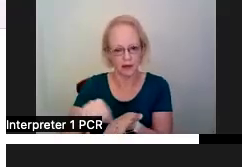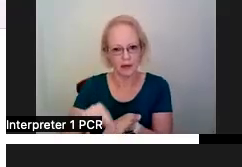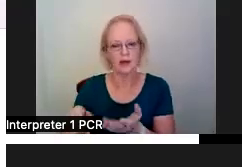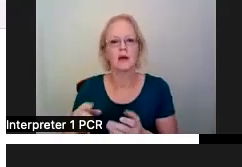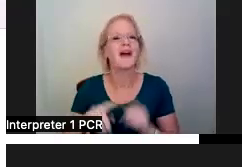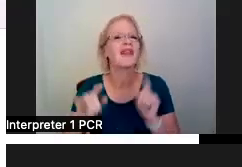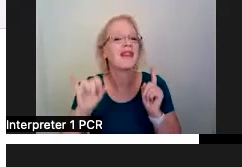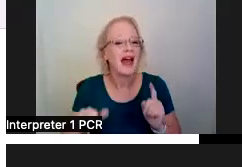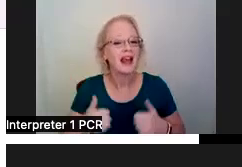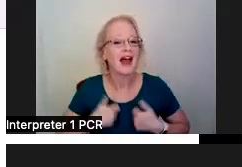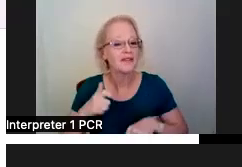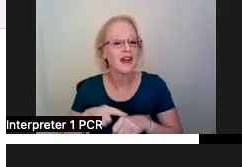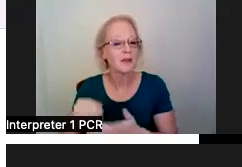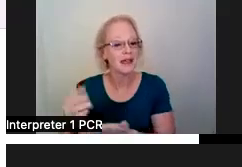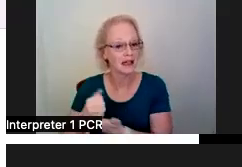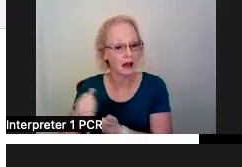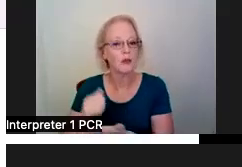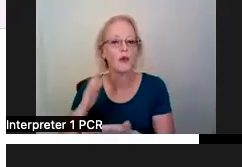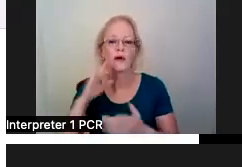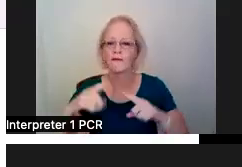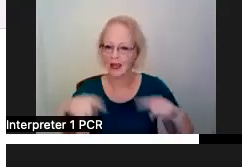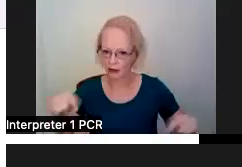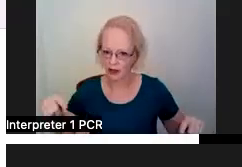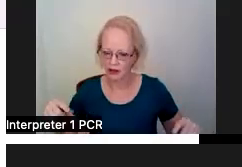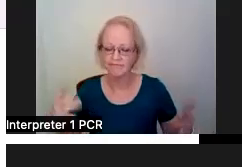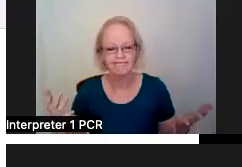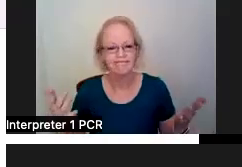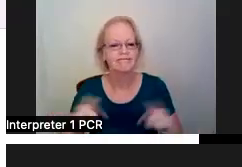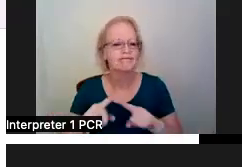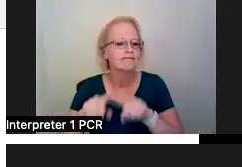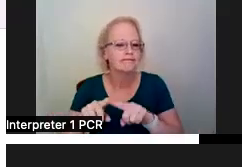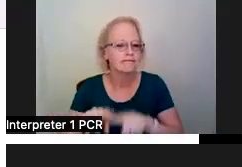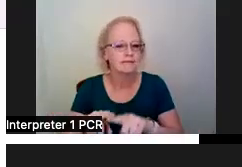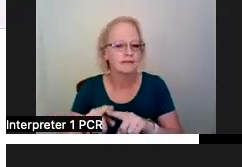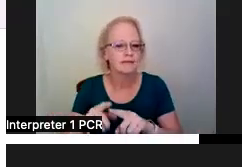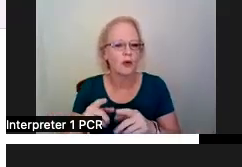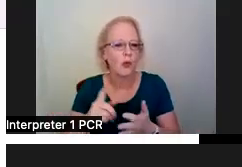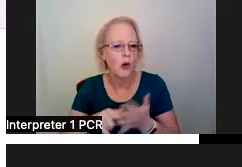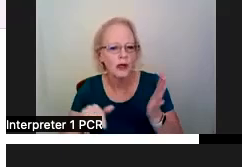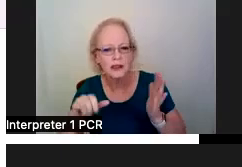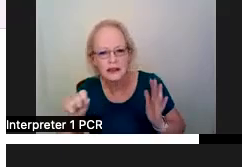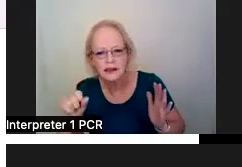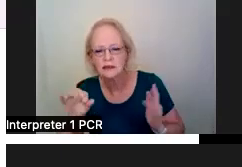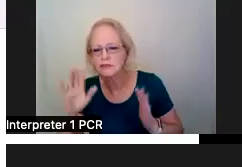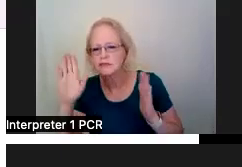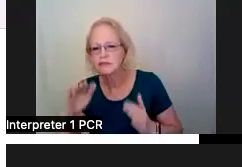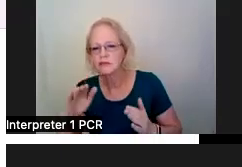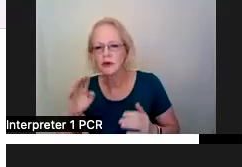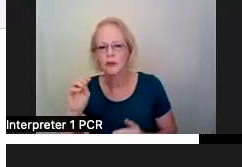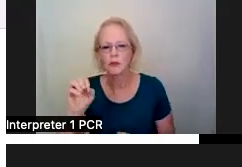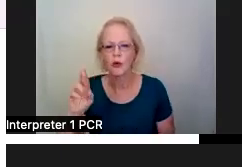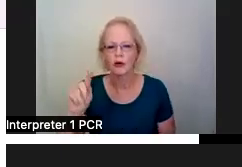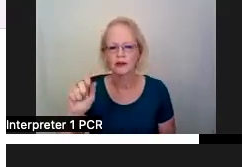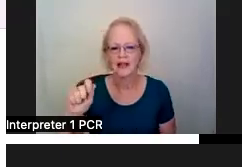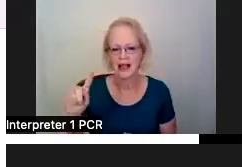is going to vary based upon the mortality of the people who are